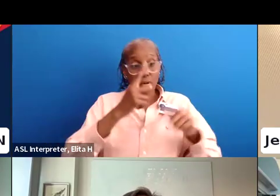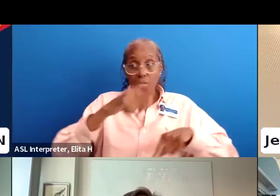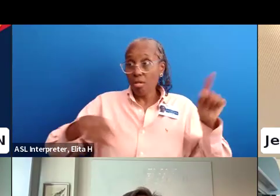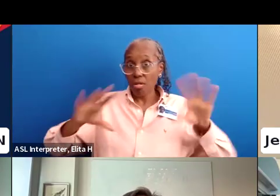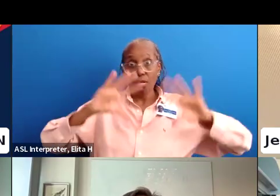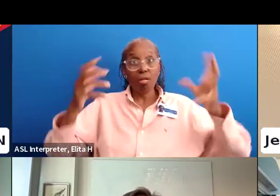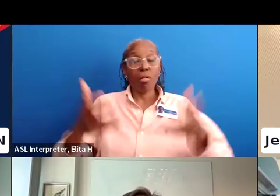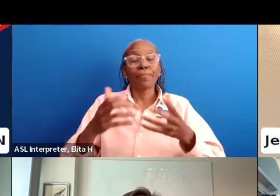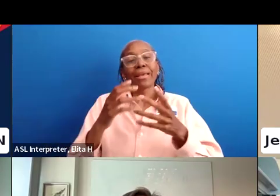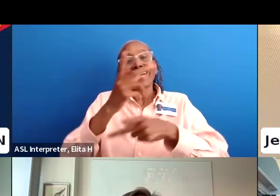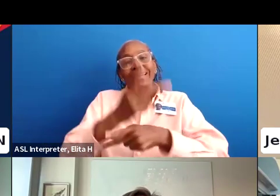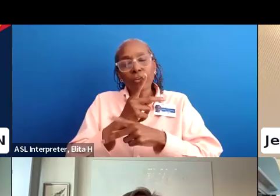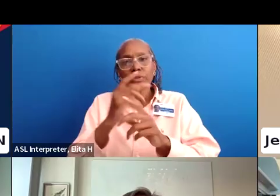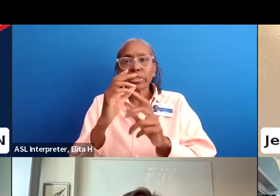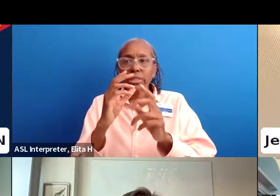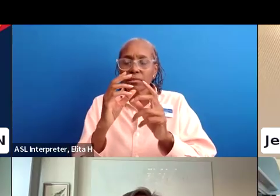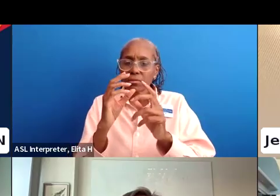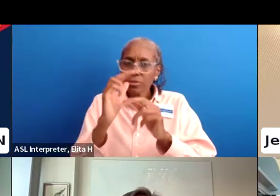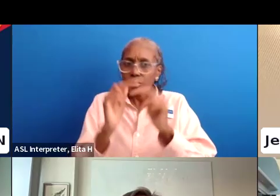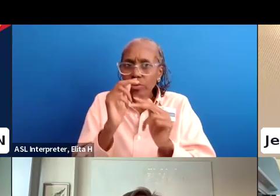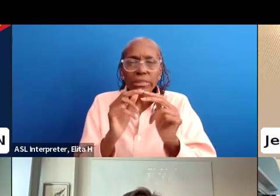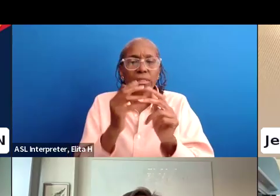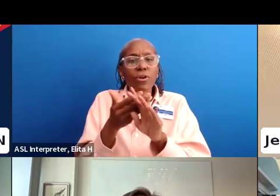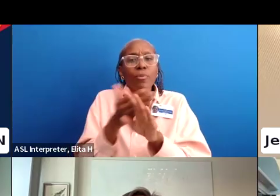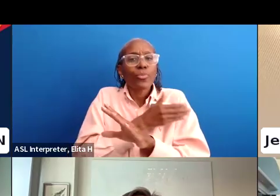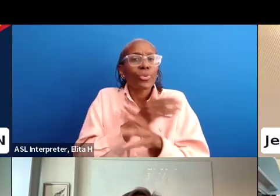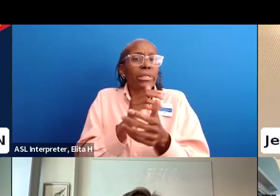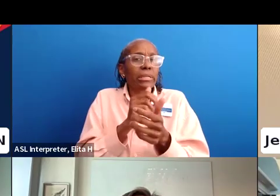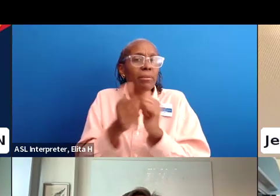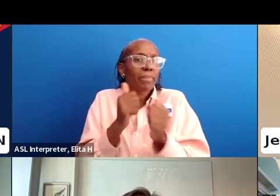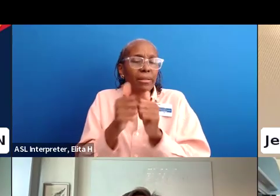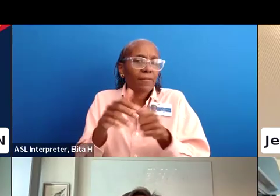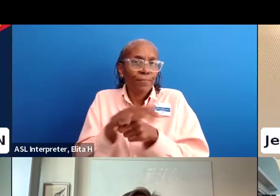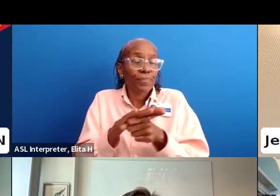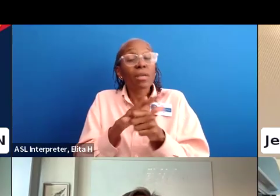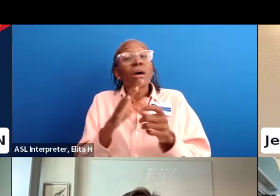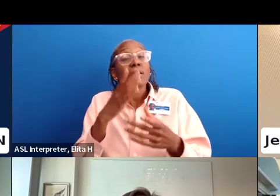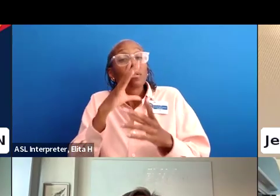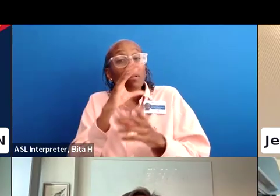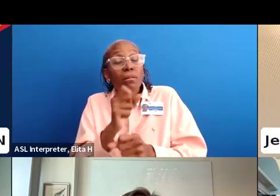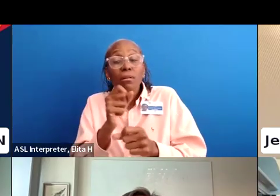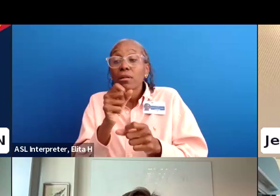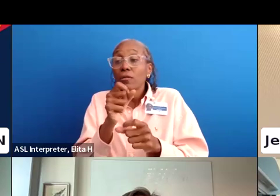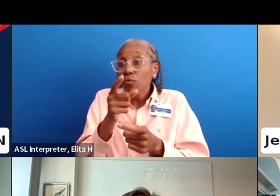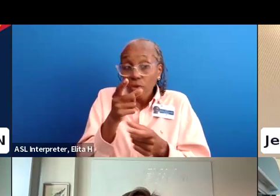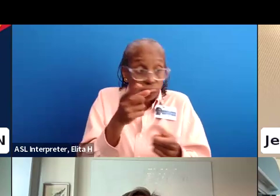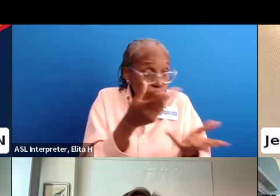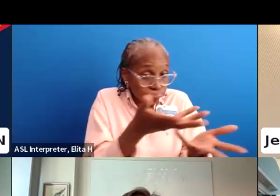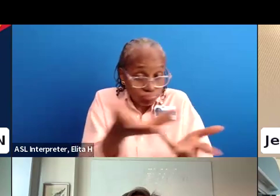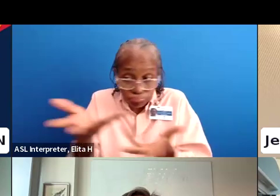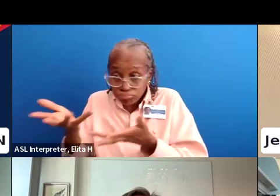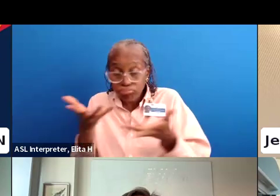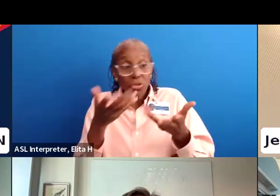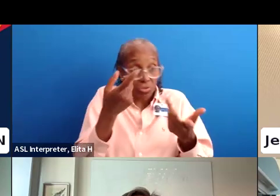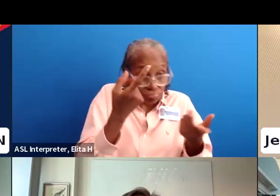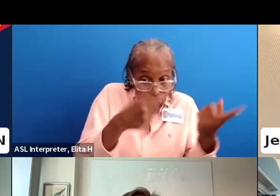carefully constructed pre-competitive space. And this unique forum was created to reach well-informed consensus across a range